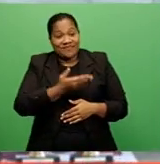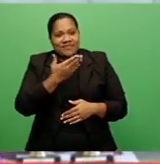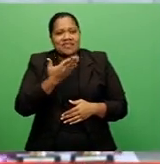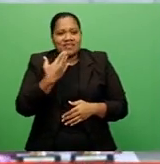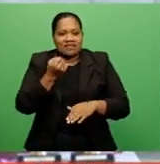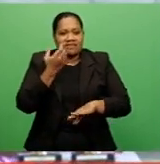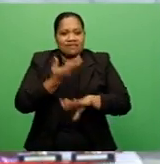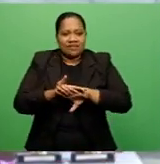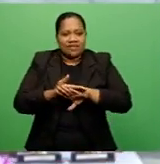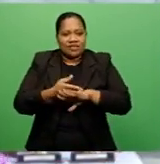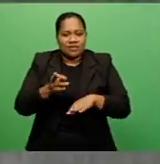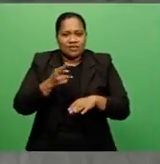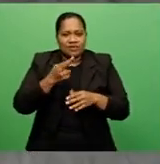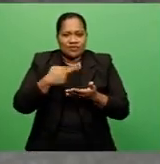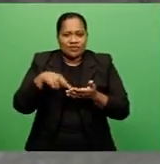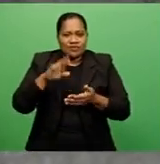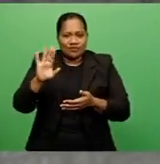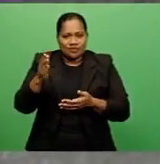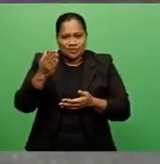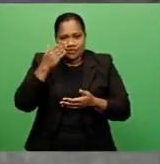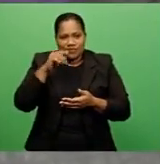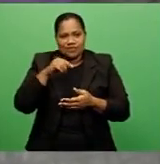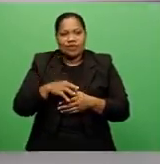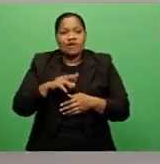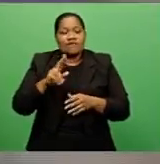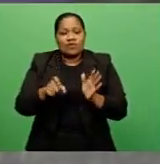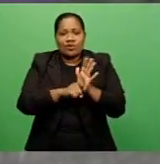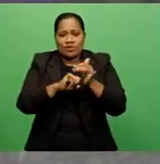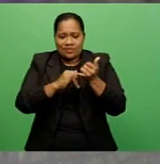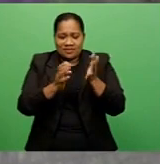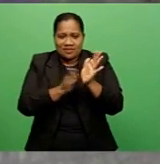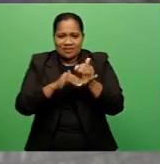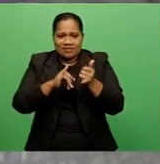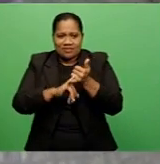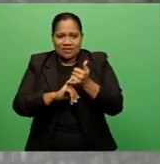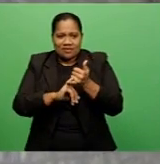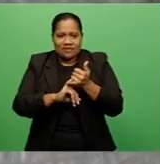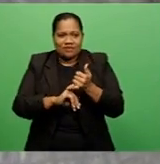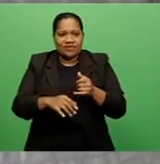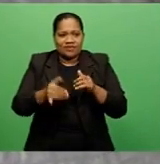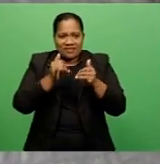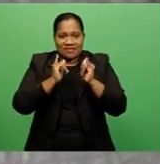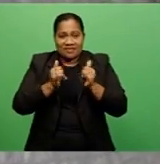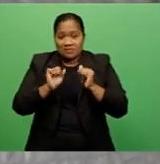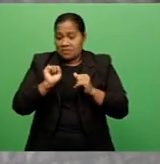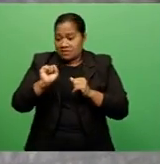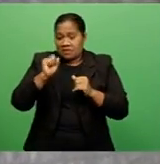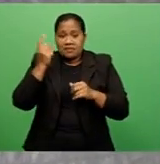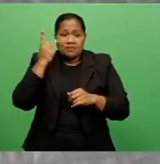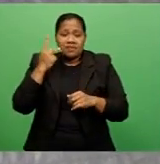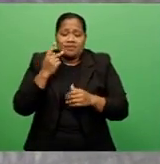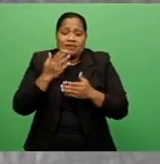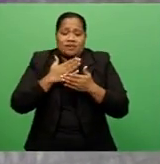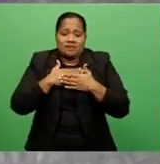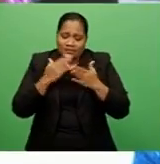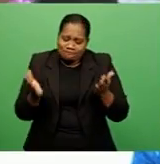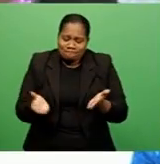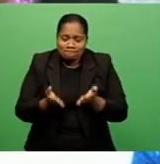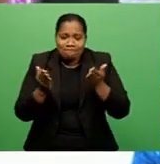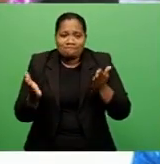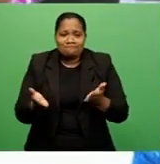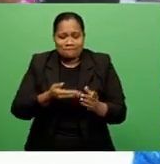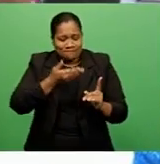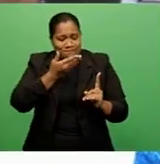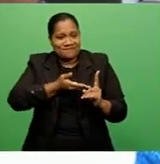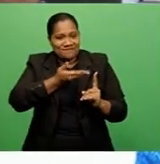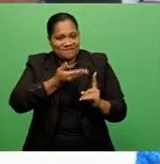Memorial School in the year 13 examination. Dokanasinga says his parents' love and constant nurturing is what inspired him over